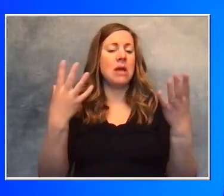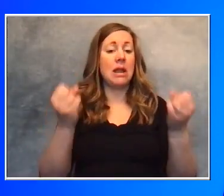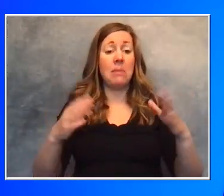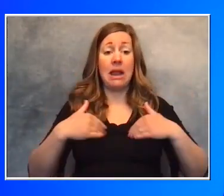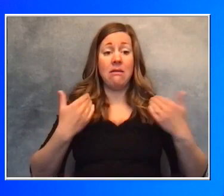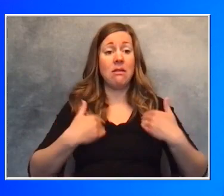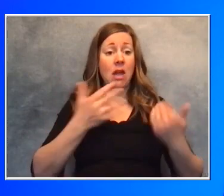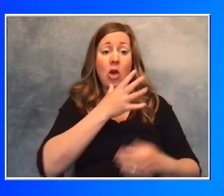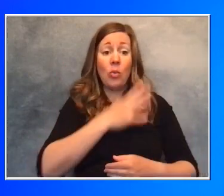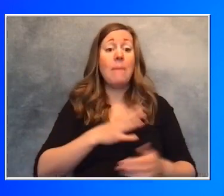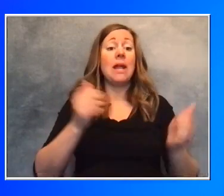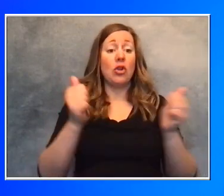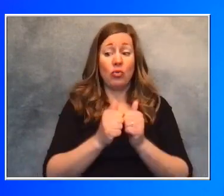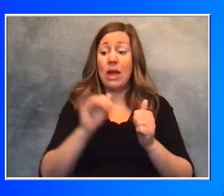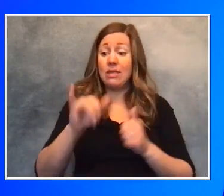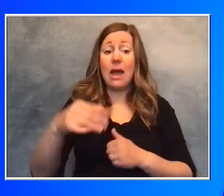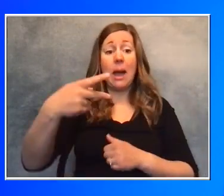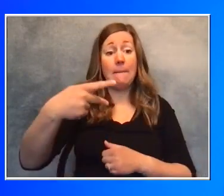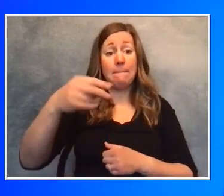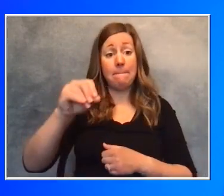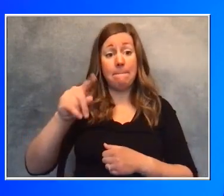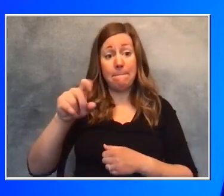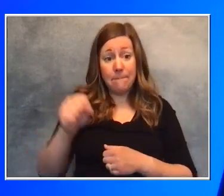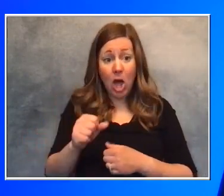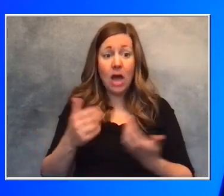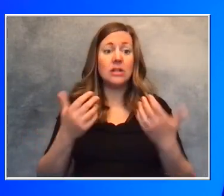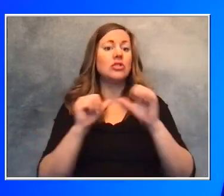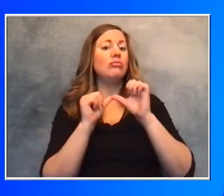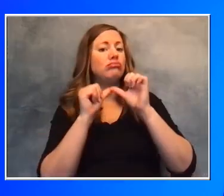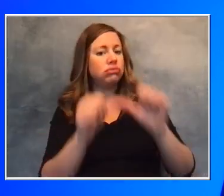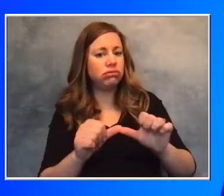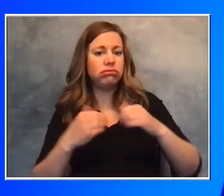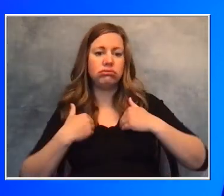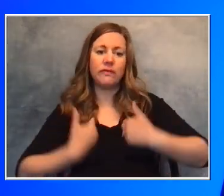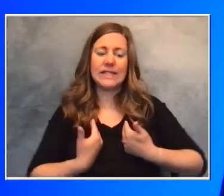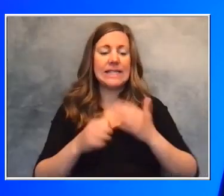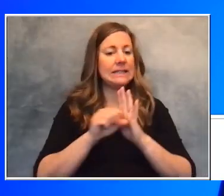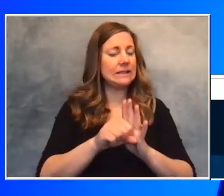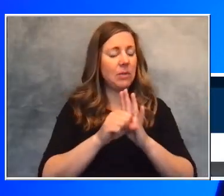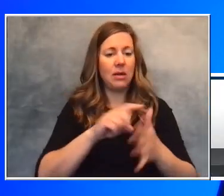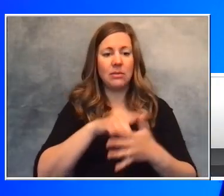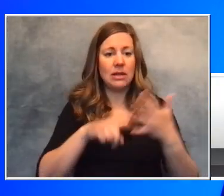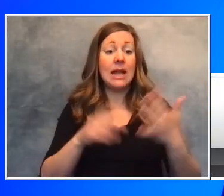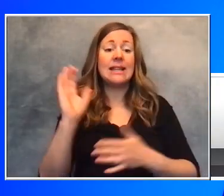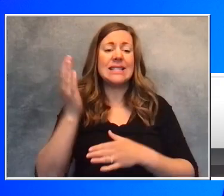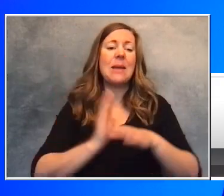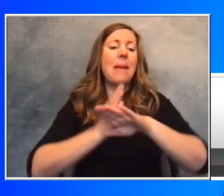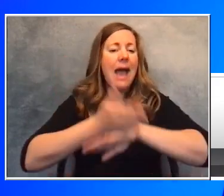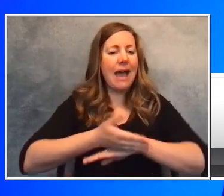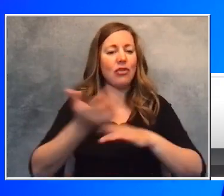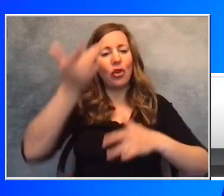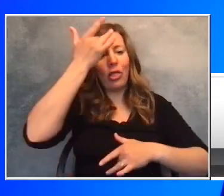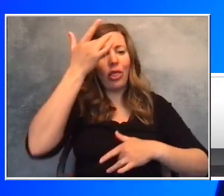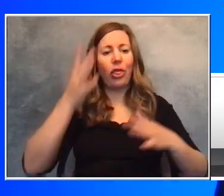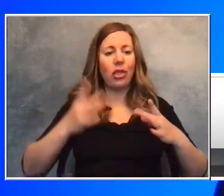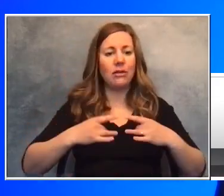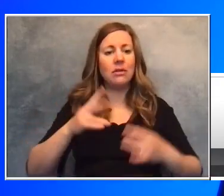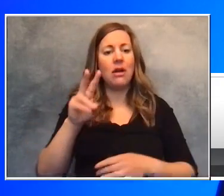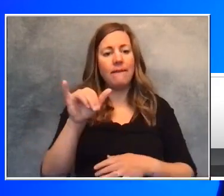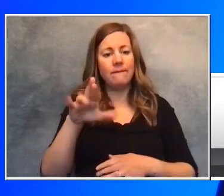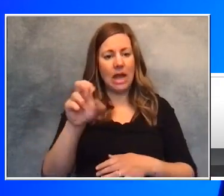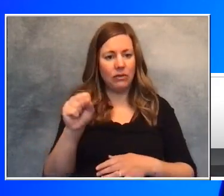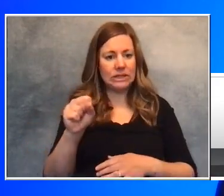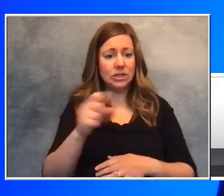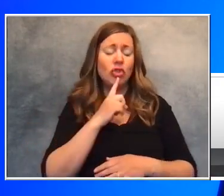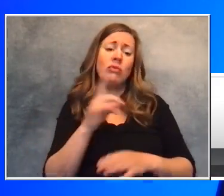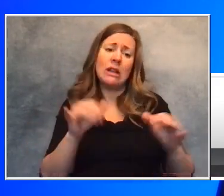with postural tachycardia syndrome, chronic fatigue symptoms, and it seemed to be after a virus. So this is actually quite common, and now we're